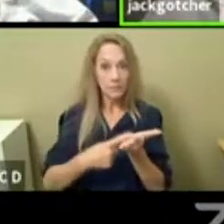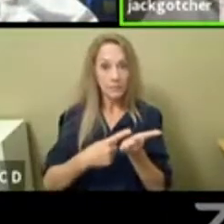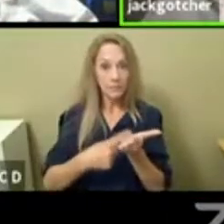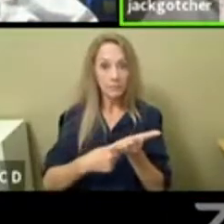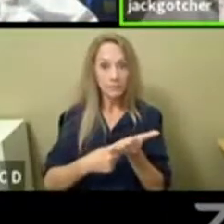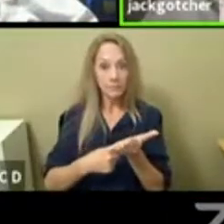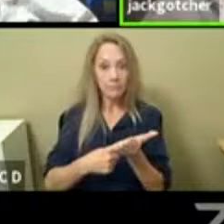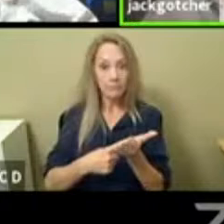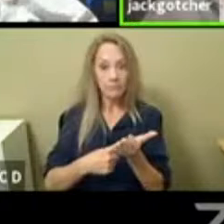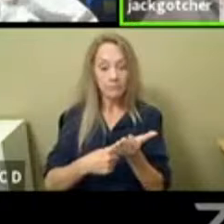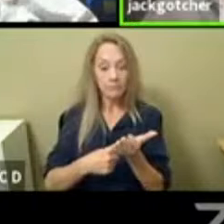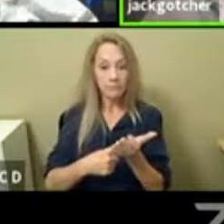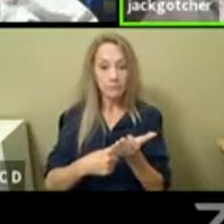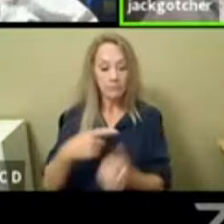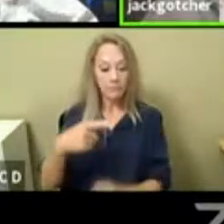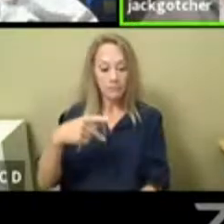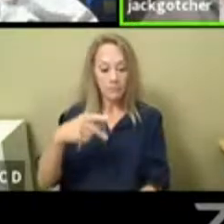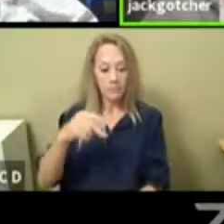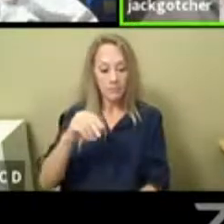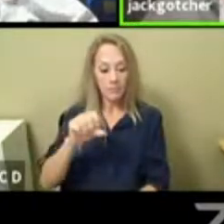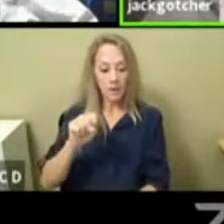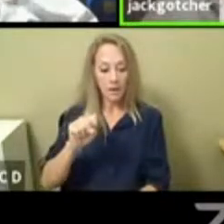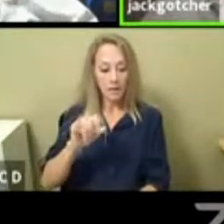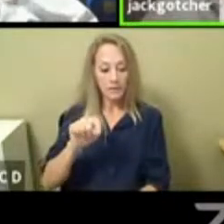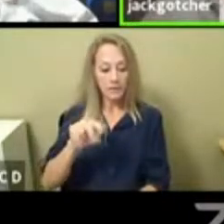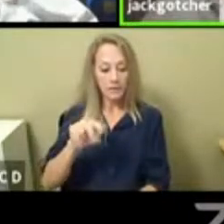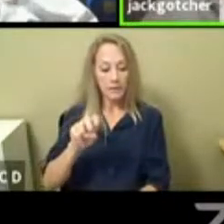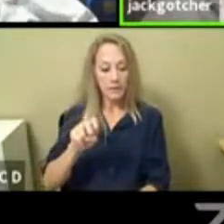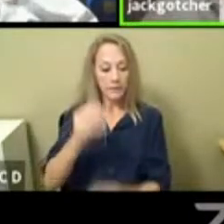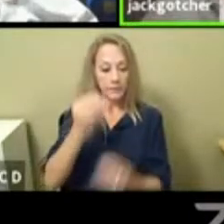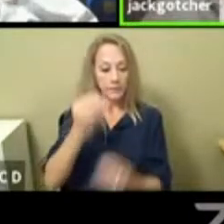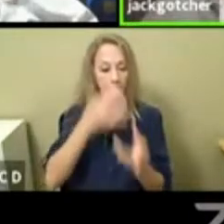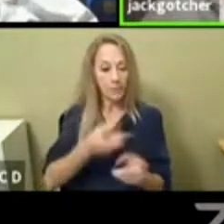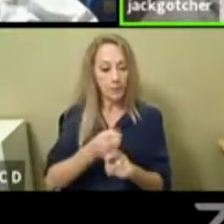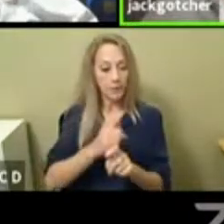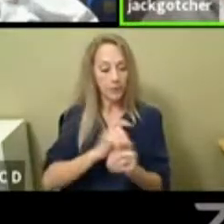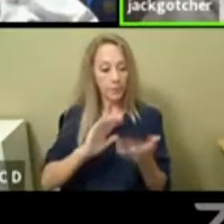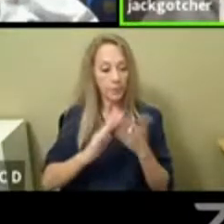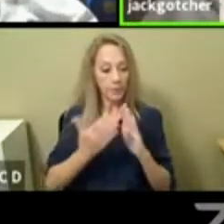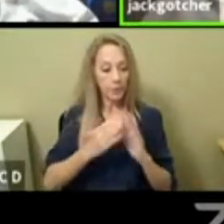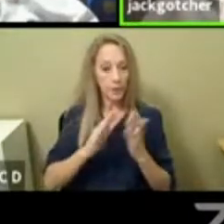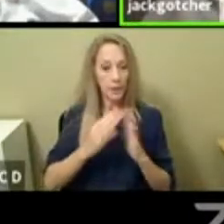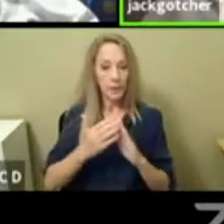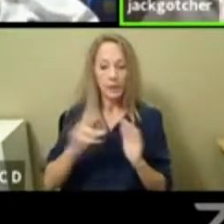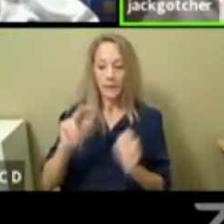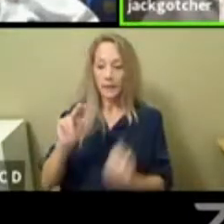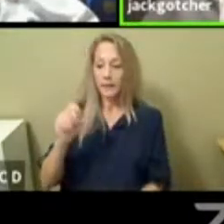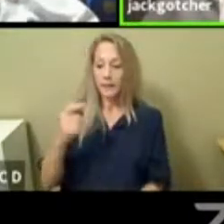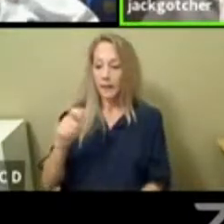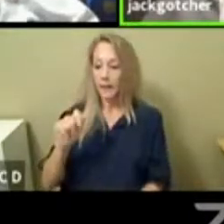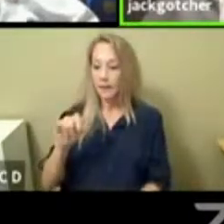Positive information from the community, negative information from the community.